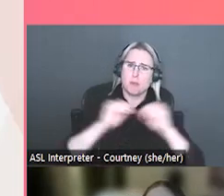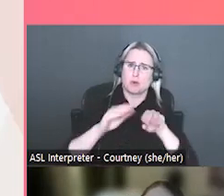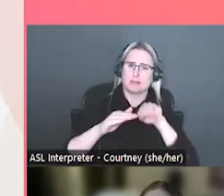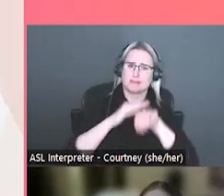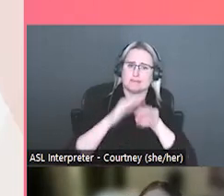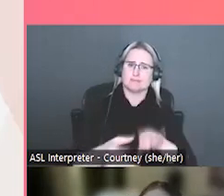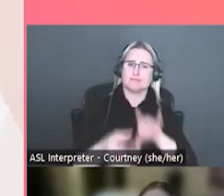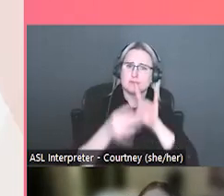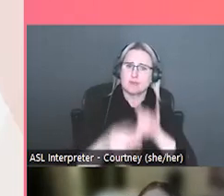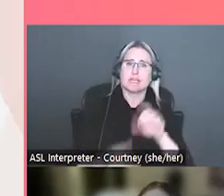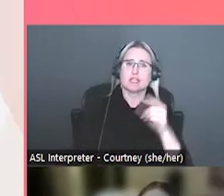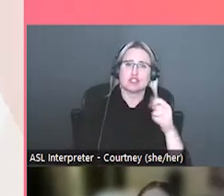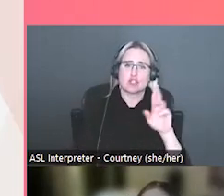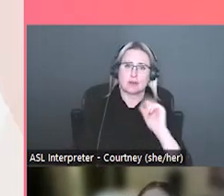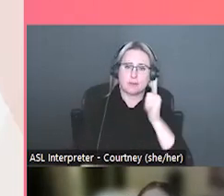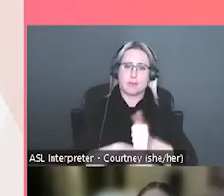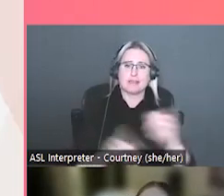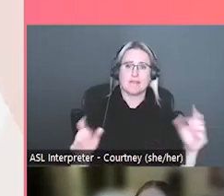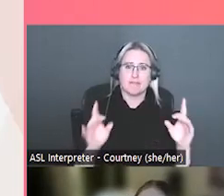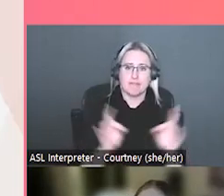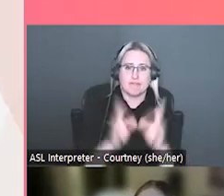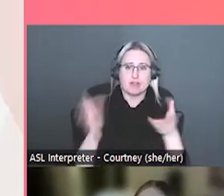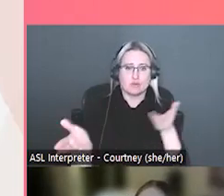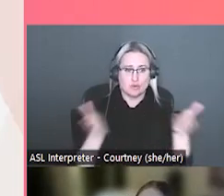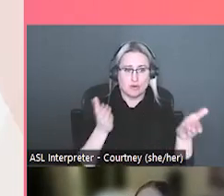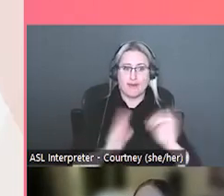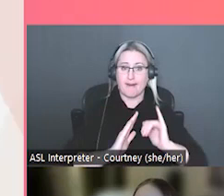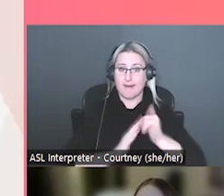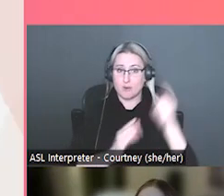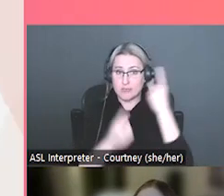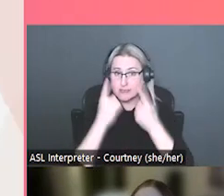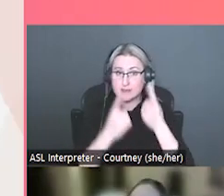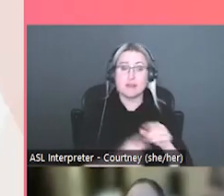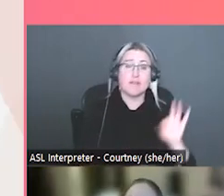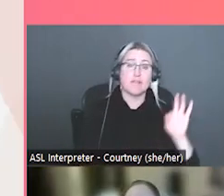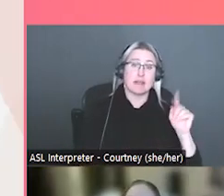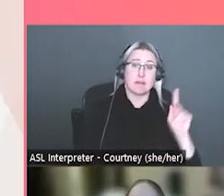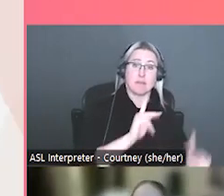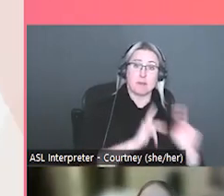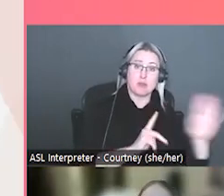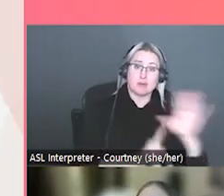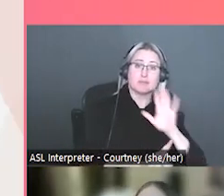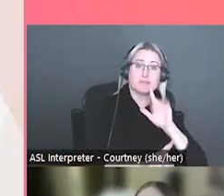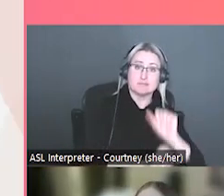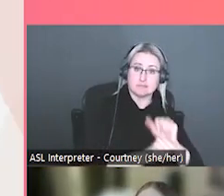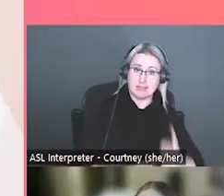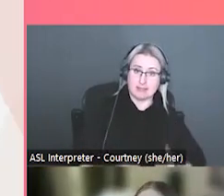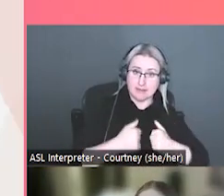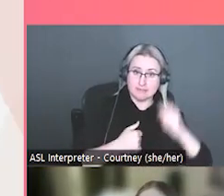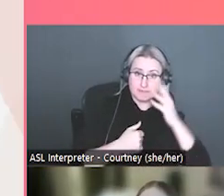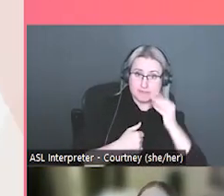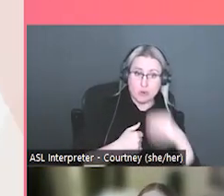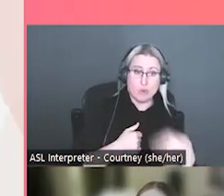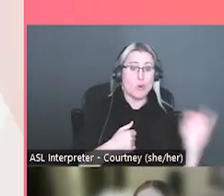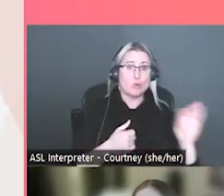gender-based violence services through the consideration of fat people's lived experiences and of the marginalization folks